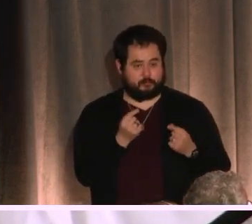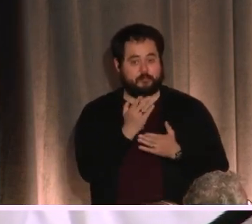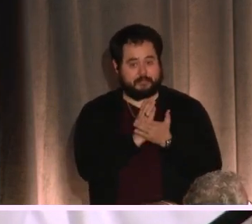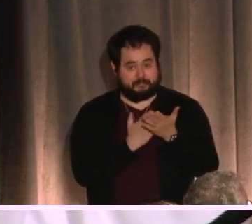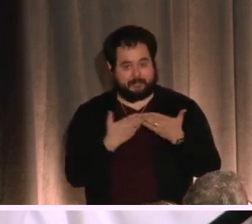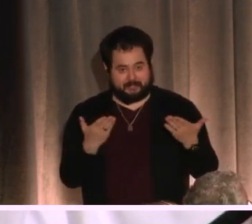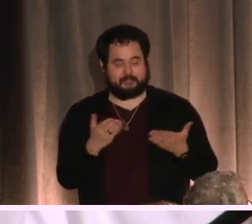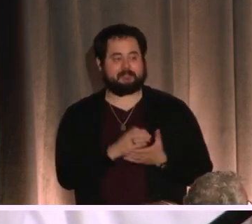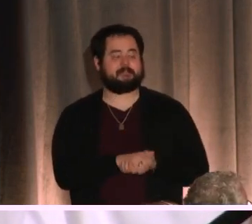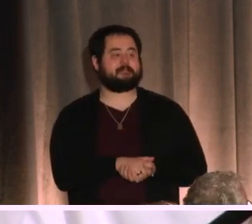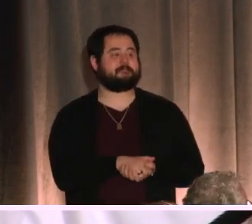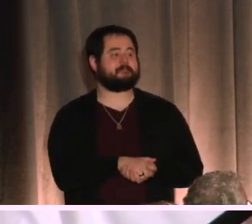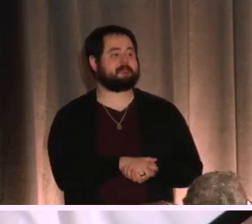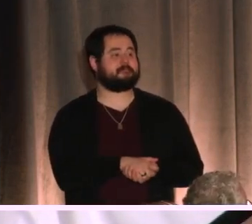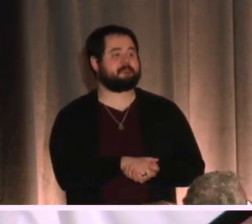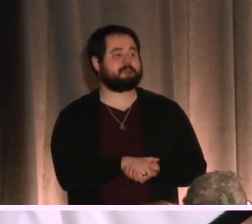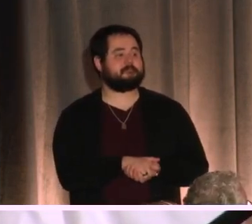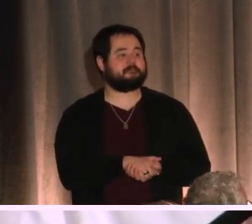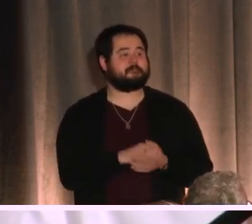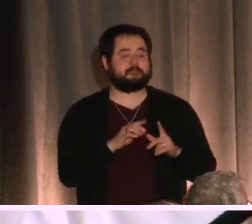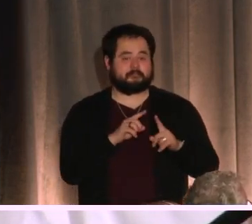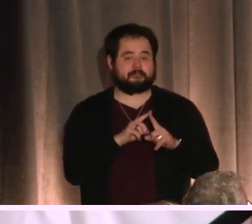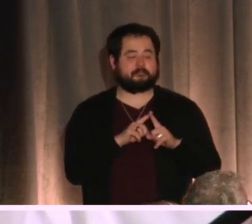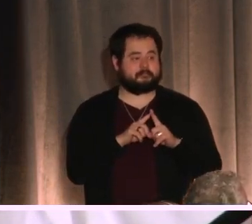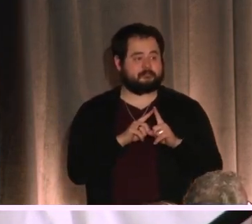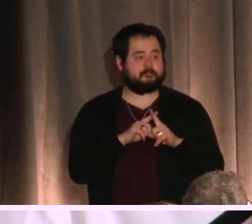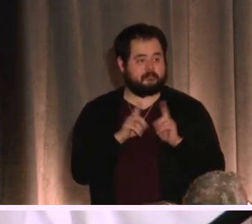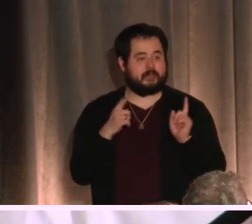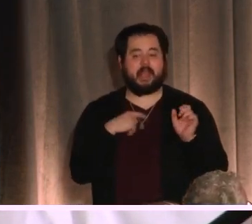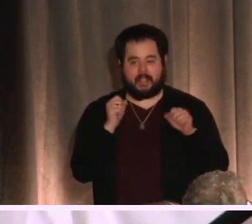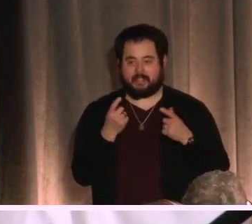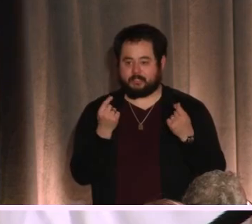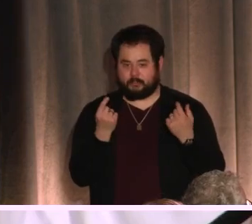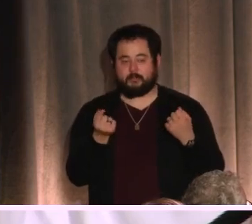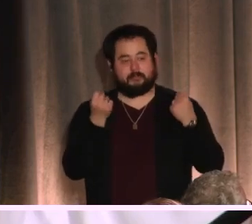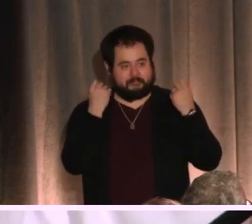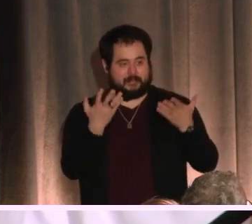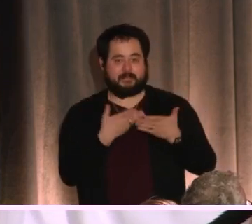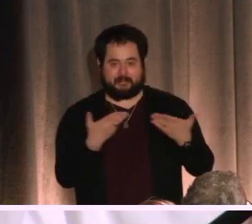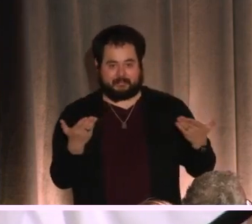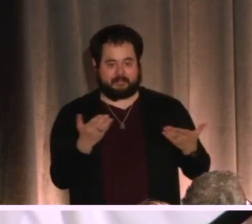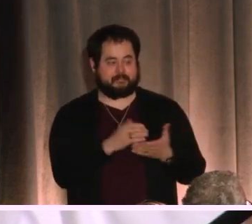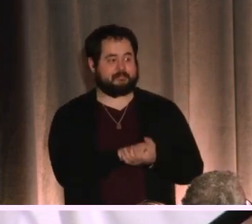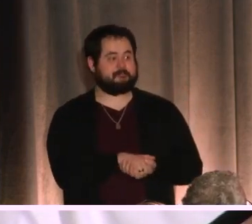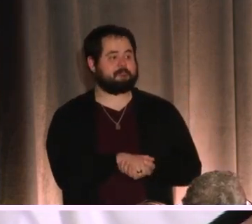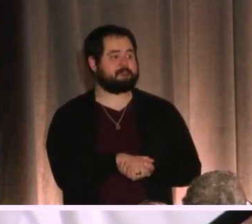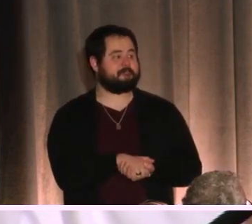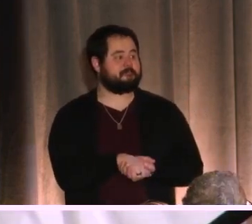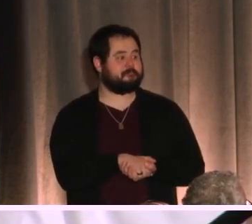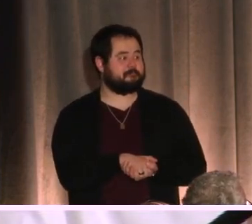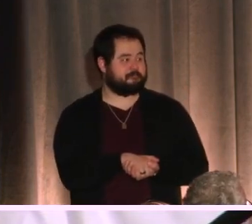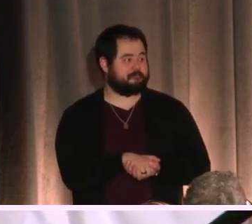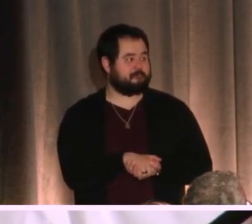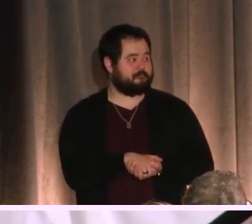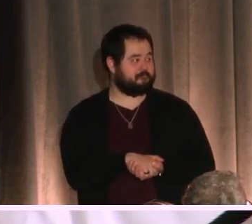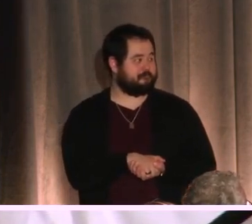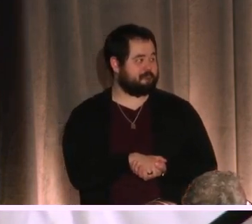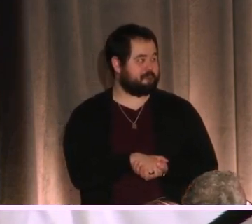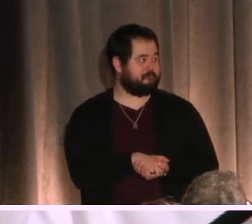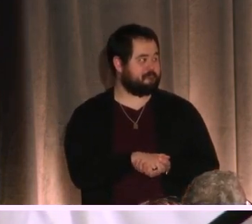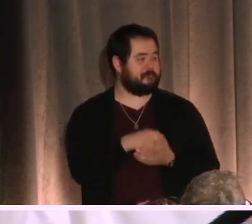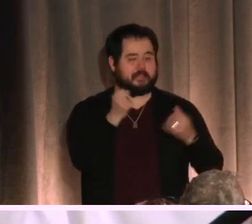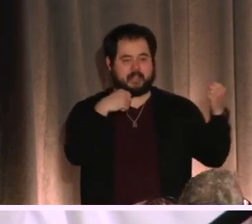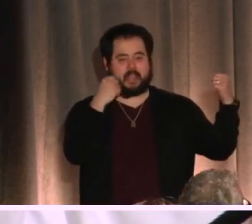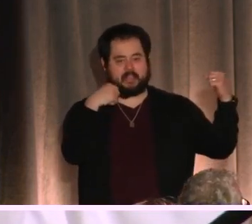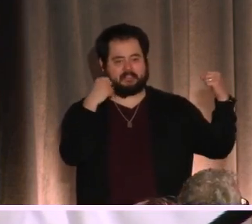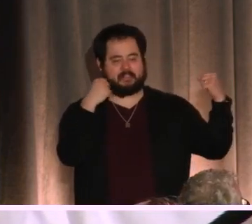do something, but I can do many things. but I can do many things And being a part and